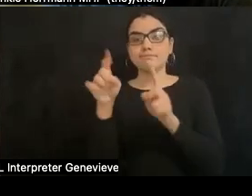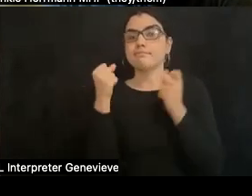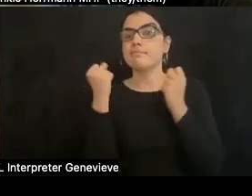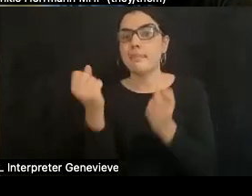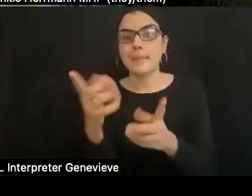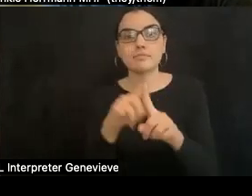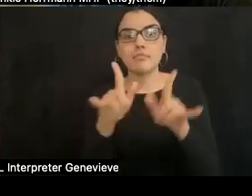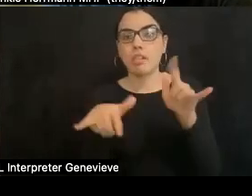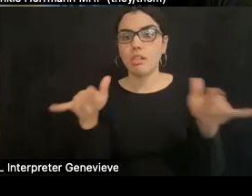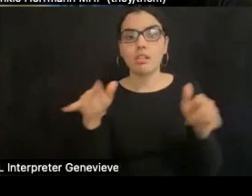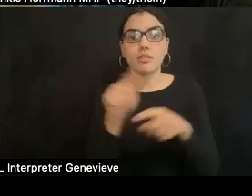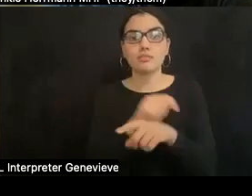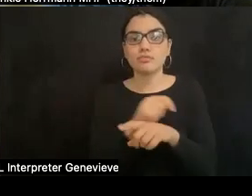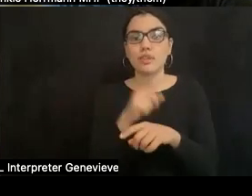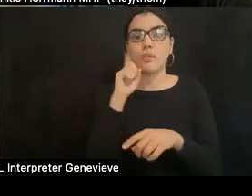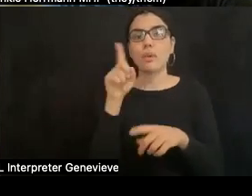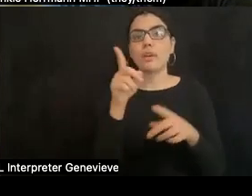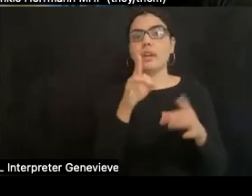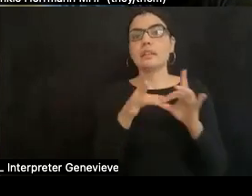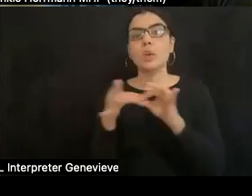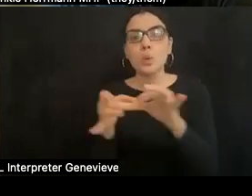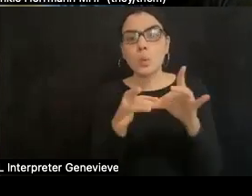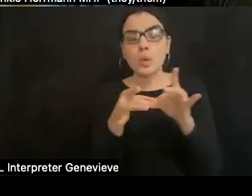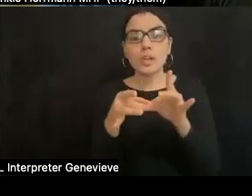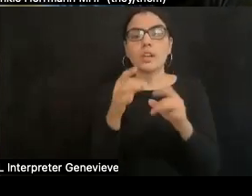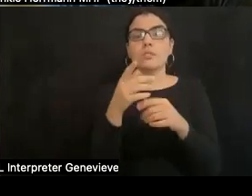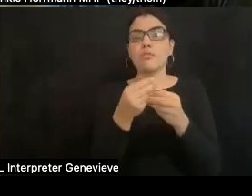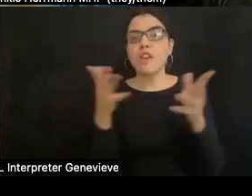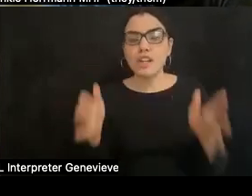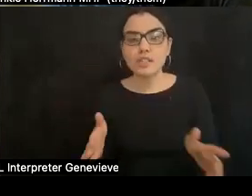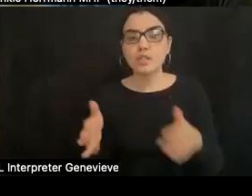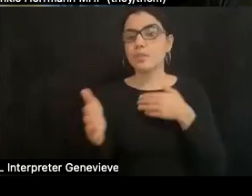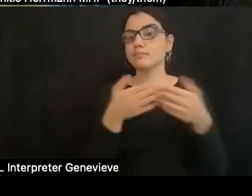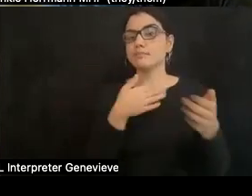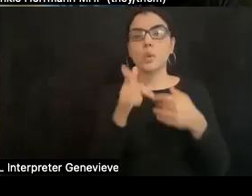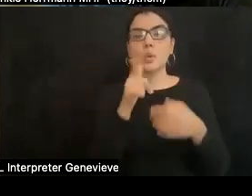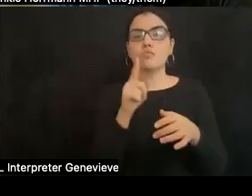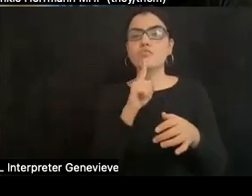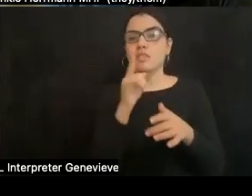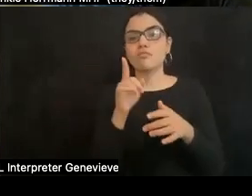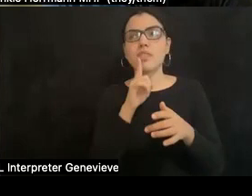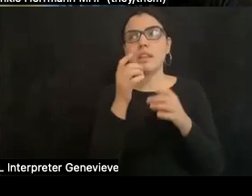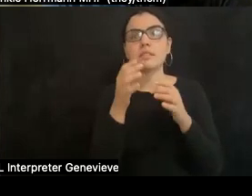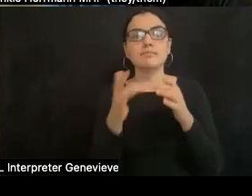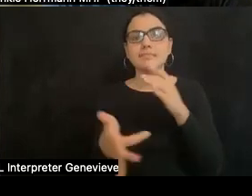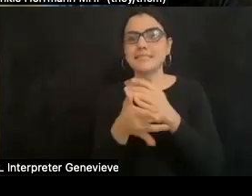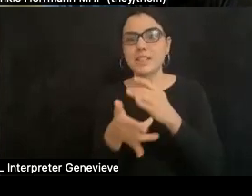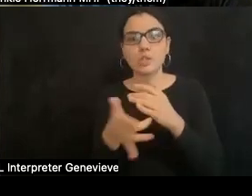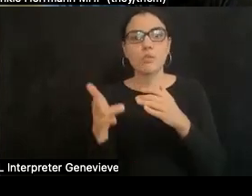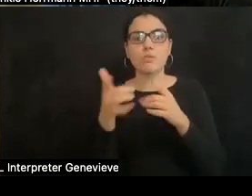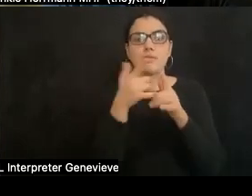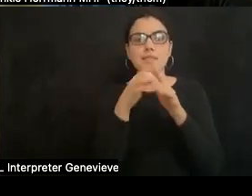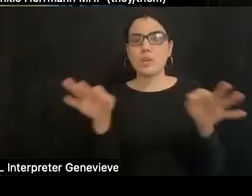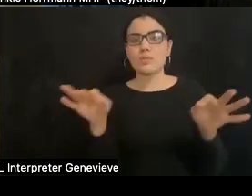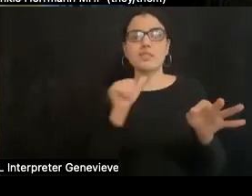that are supposed to be for like care coordinators or providers or whoever. It's an extremely technical language and not